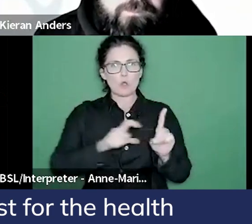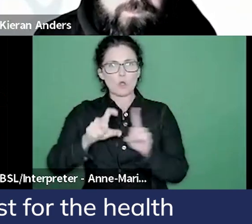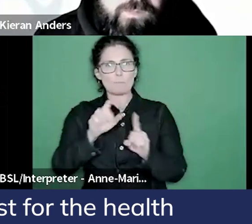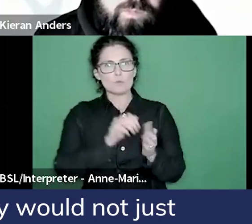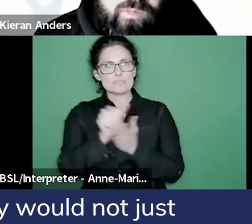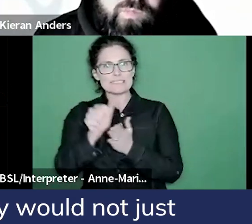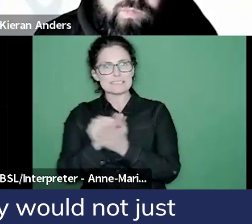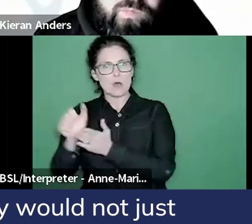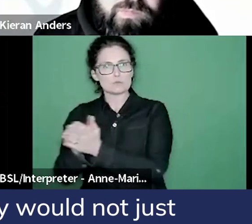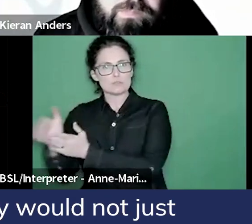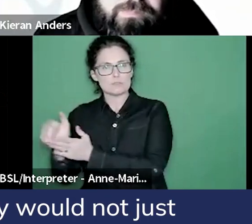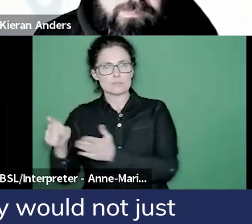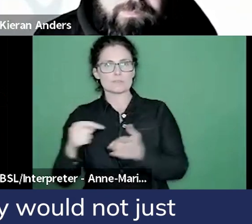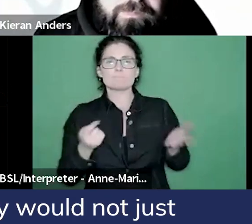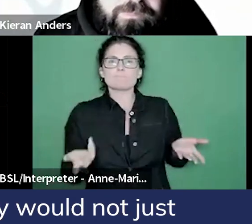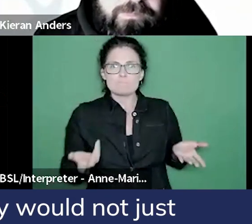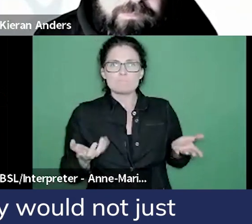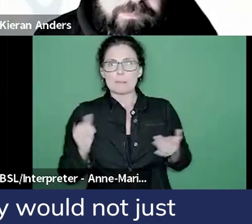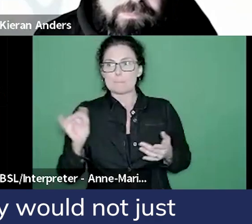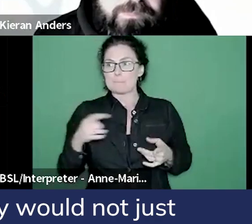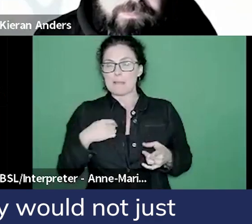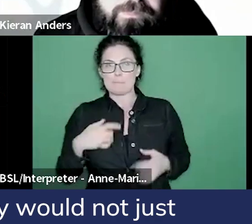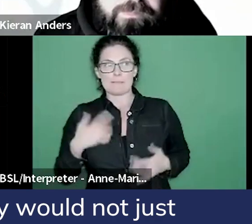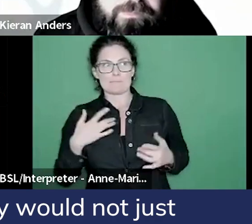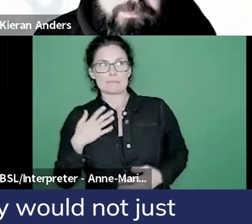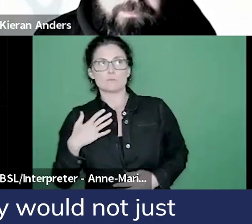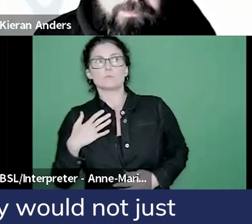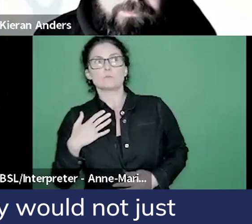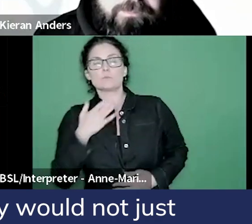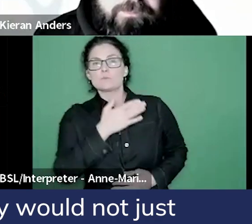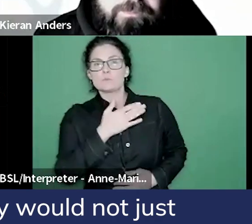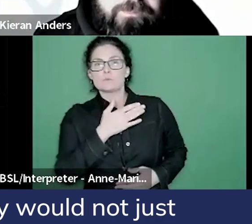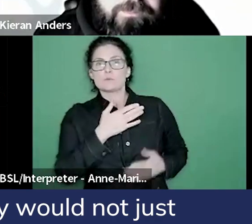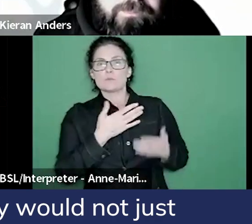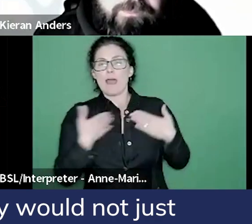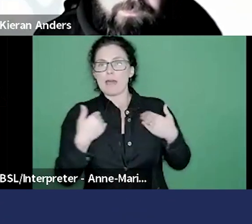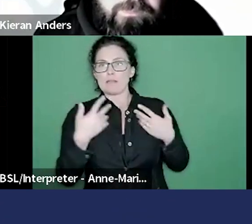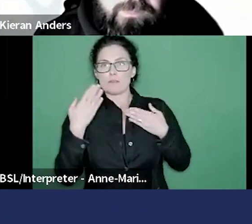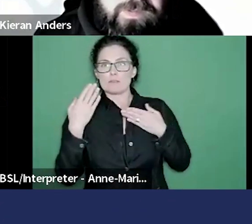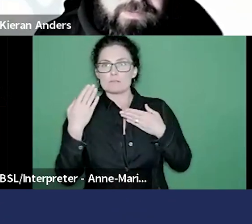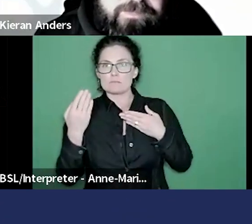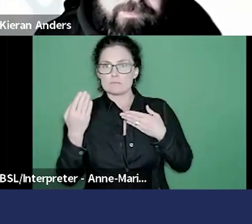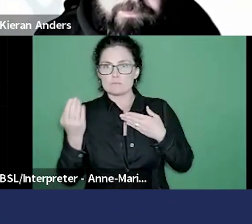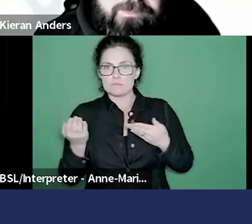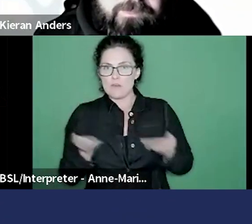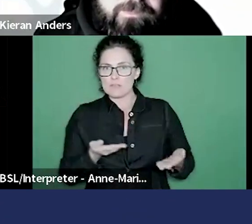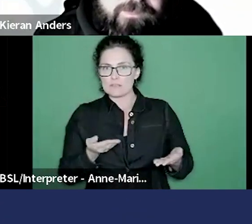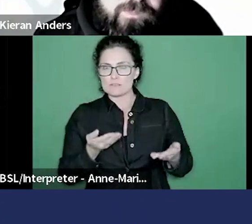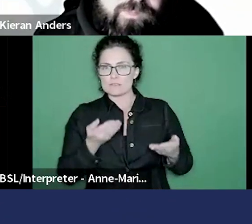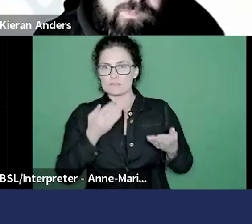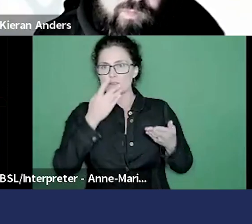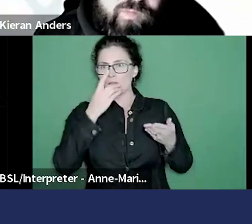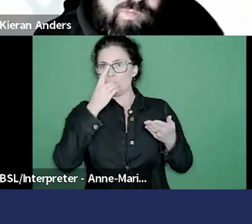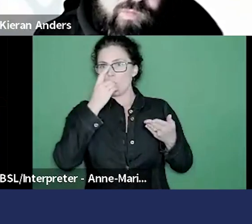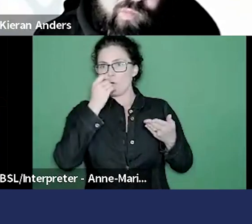the health service. So feeling like if they were to go, that they wouldn't, or not just the health service, their GP, social, and particularly also if somebody is in the